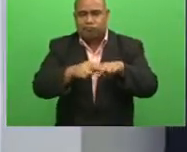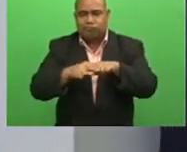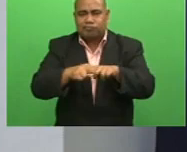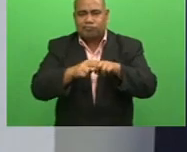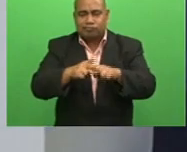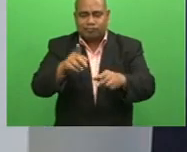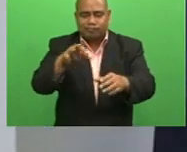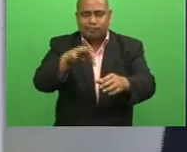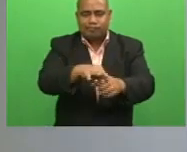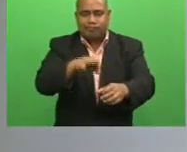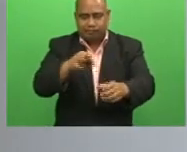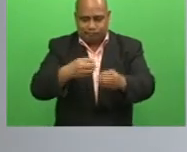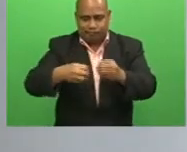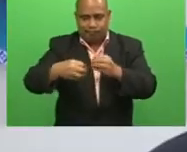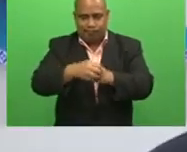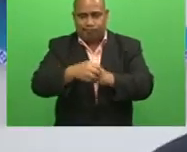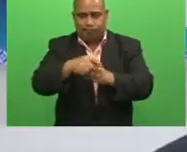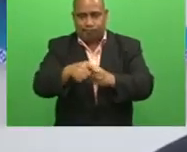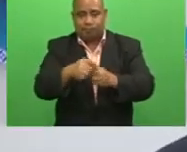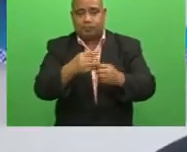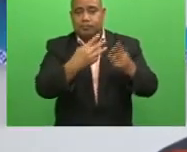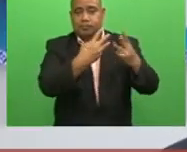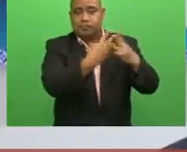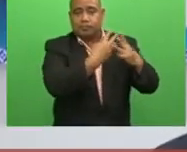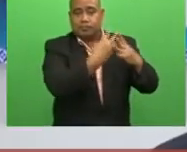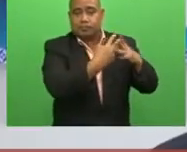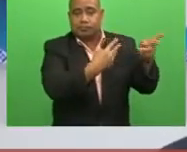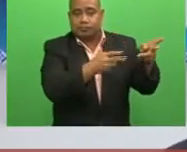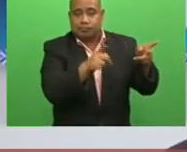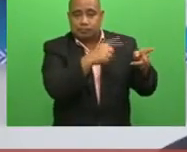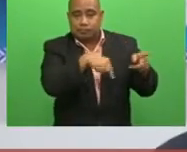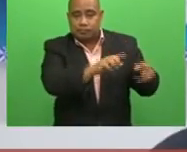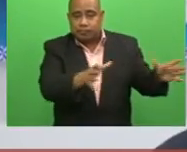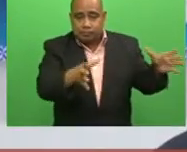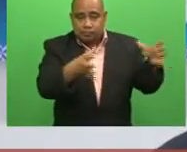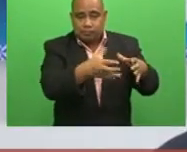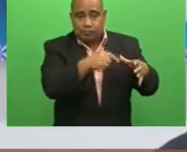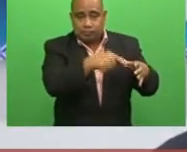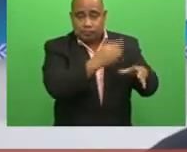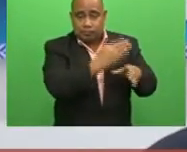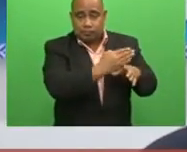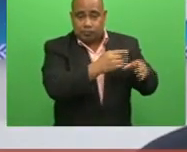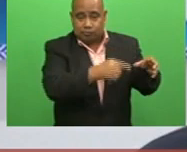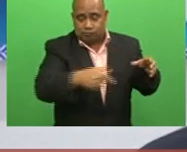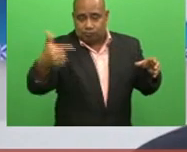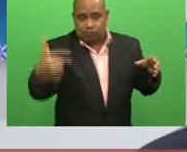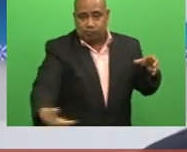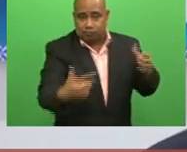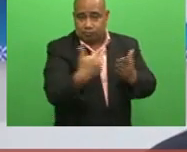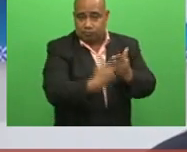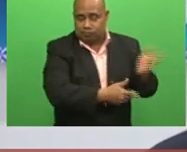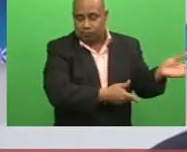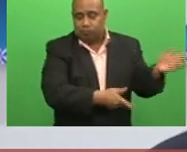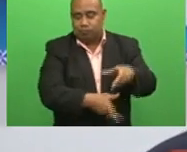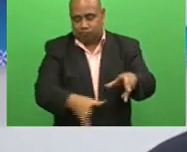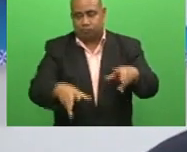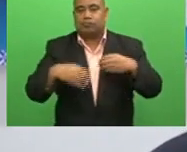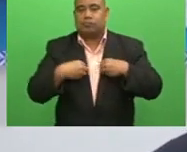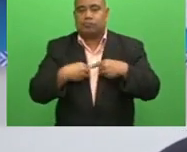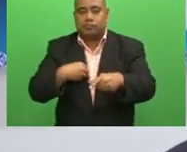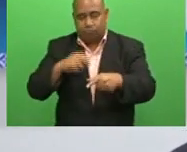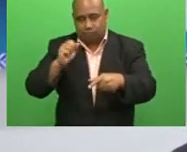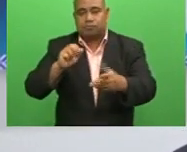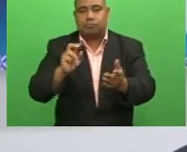of suspended SEDELPA with her. The list has been received by the registrar. However, the critical appointment of the registered officer